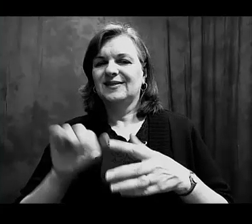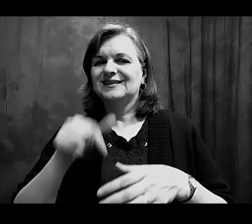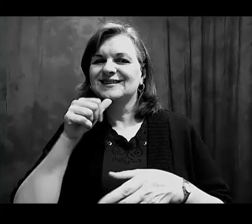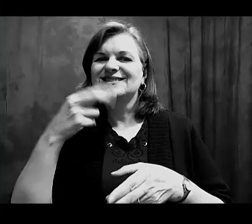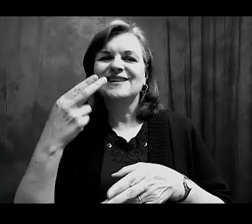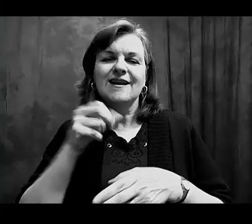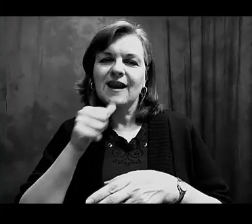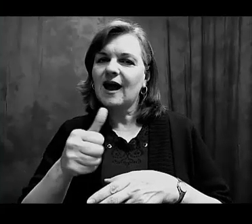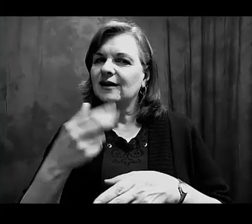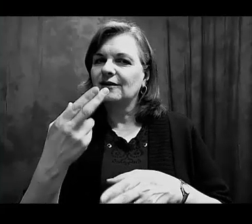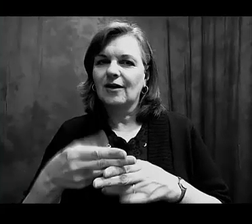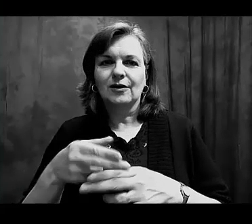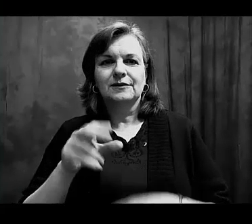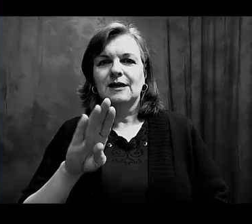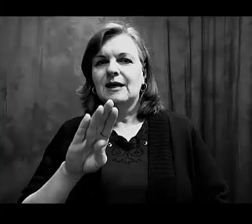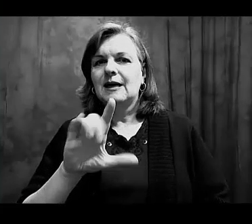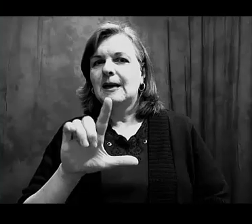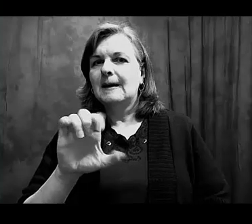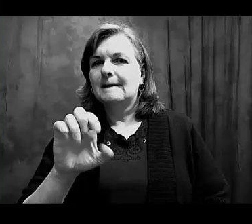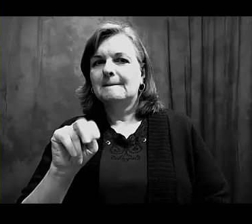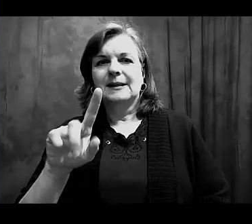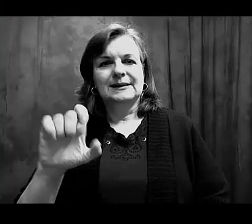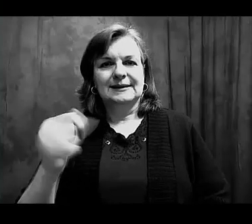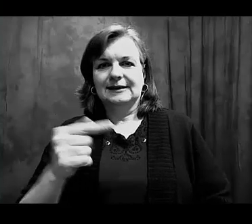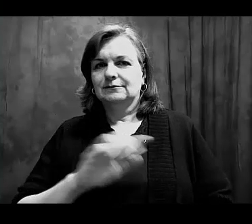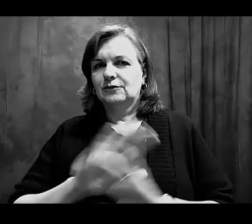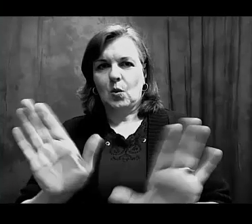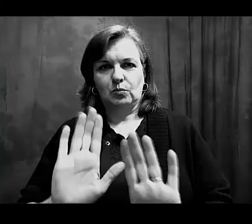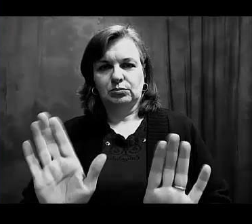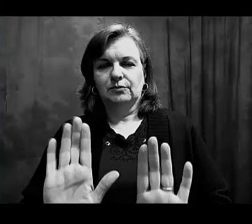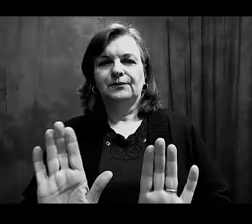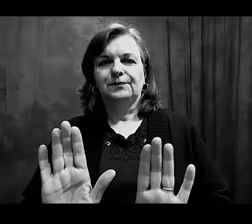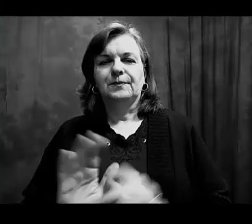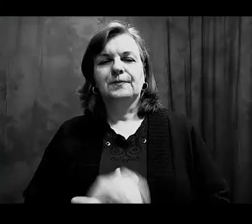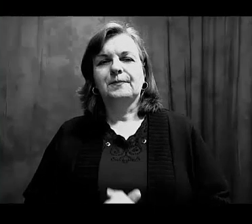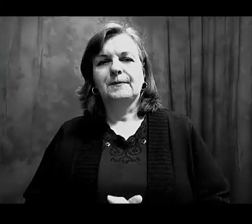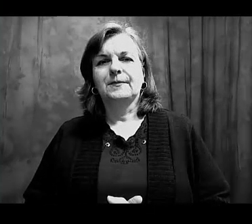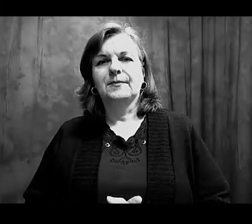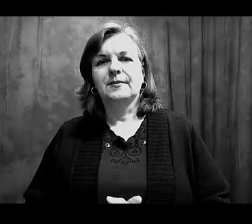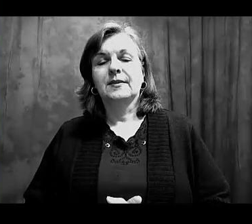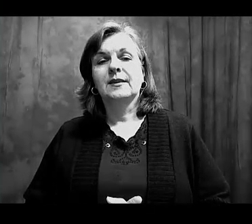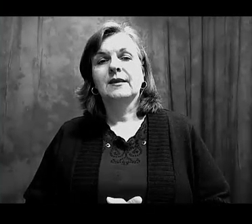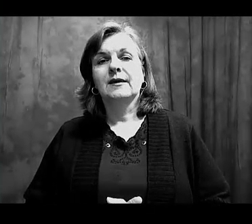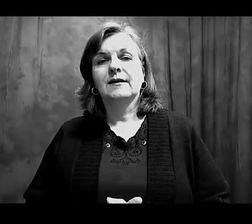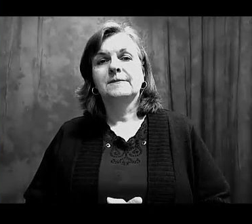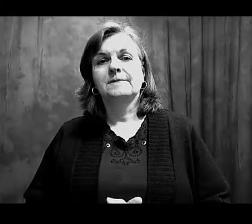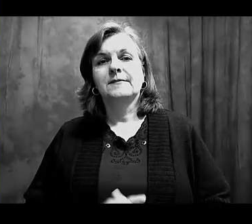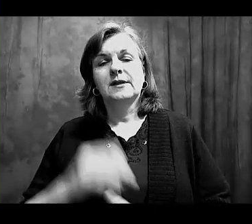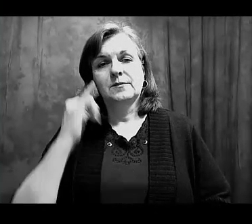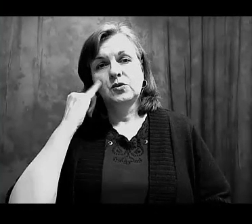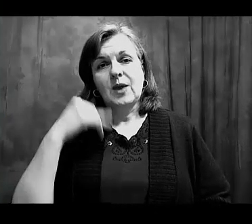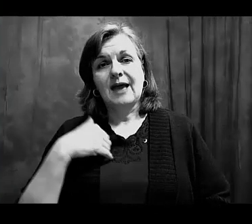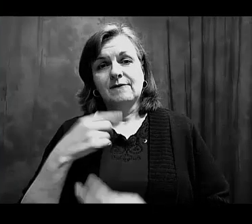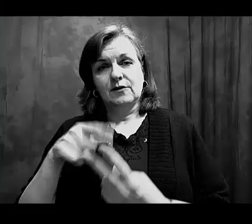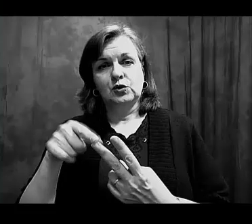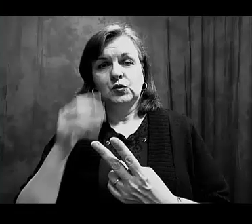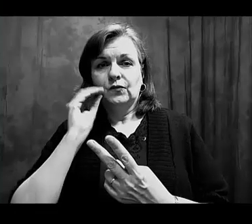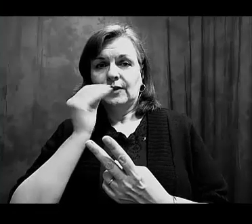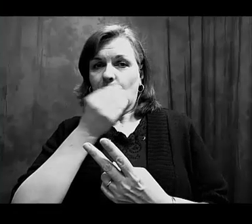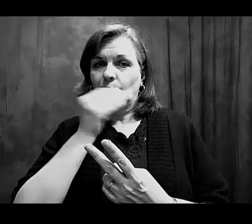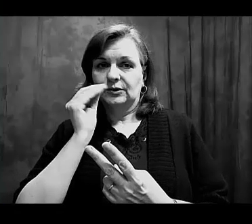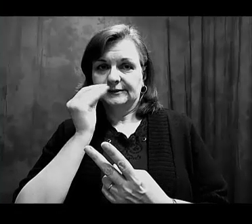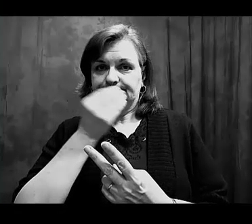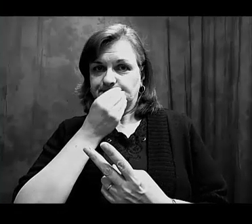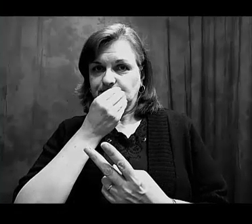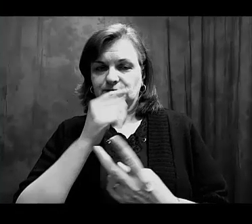you would actually see both alleles present. Okay? This is not blending. We got rid of blending lectures